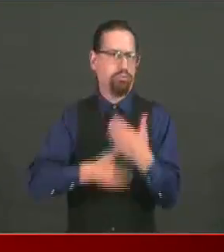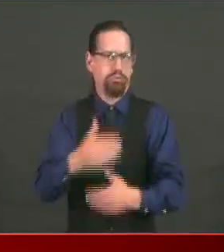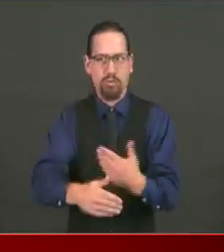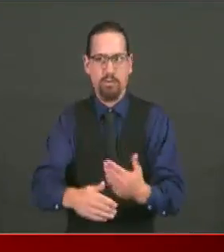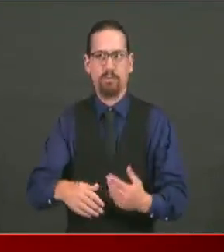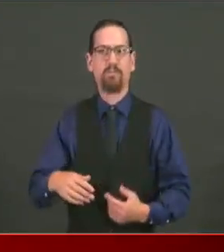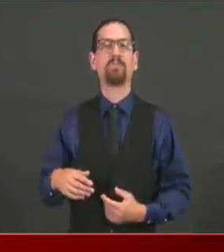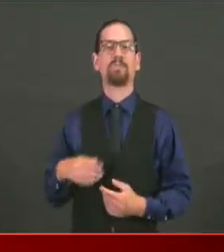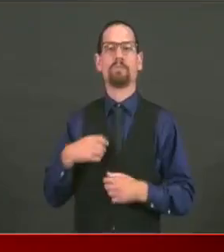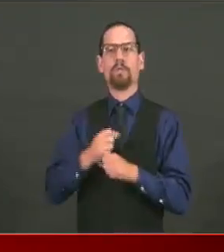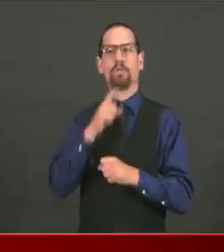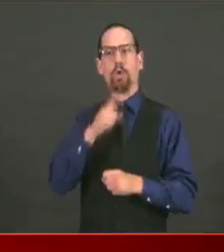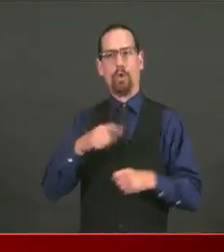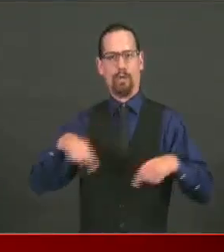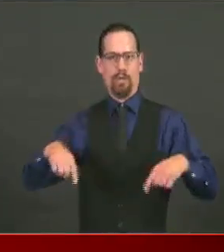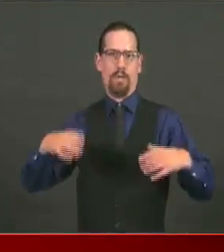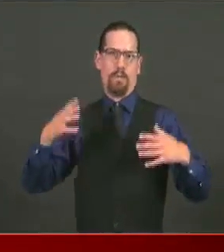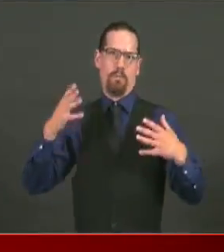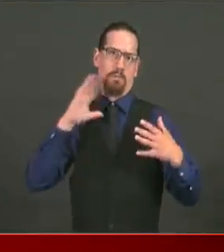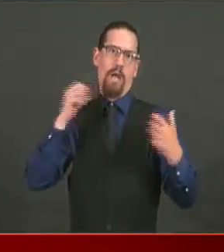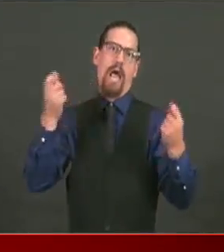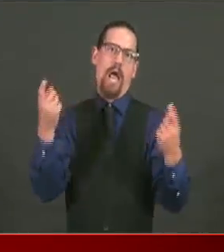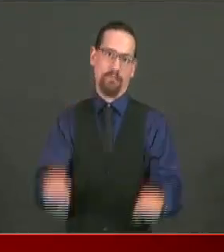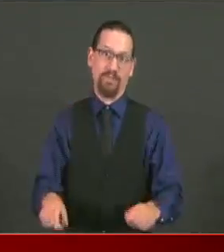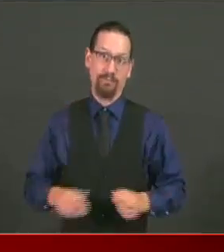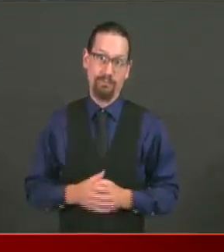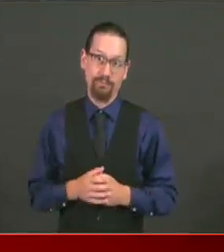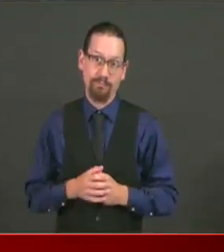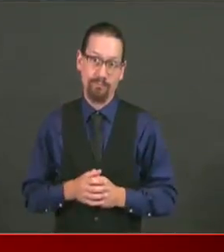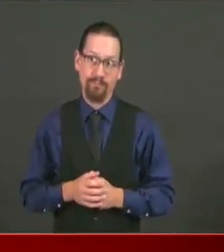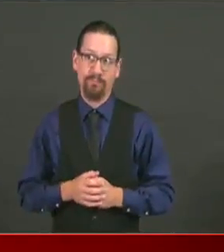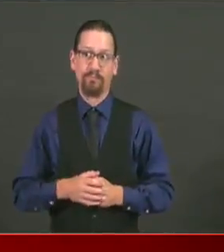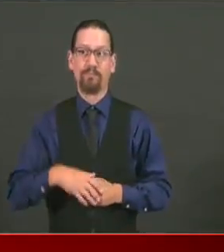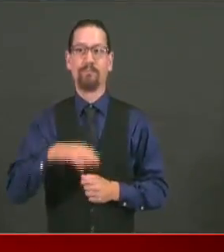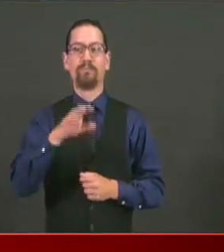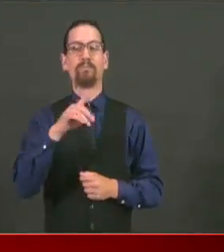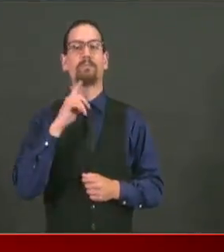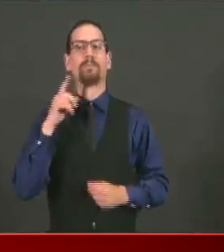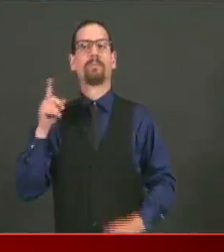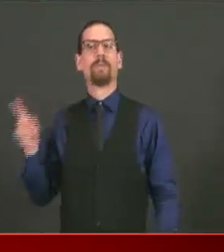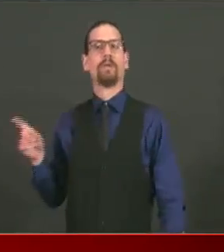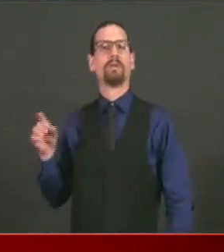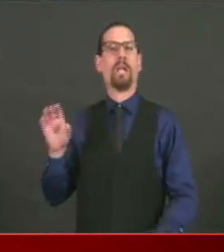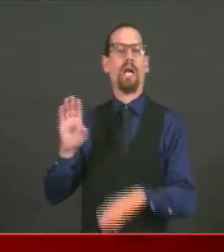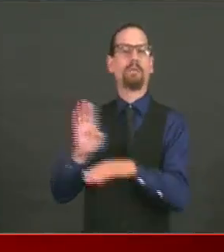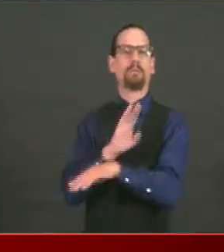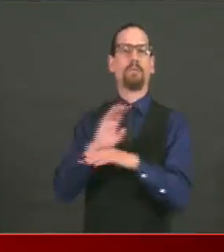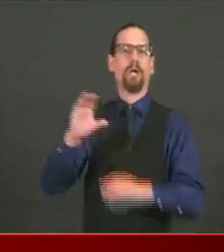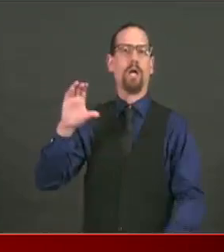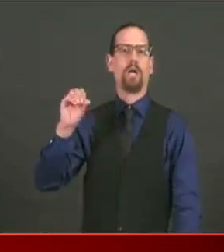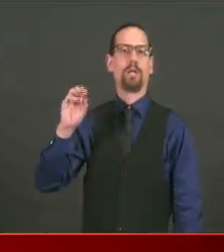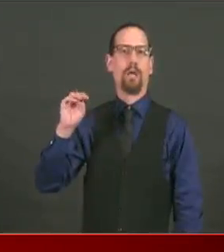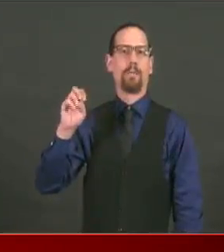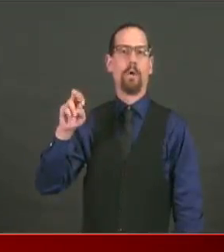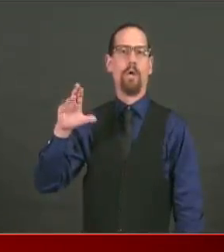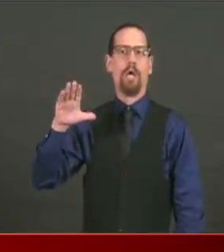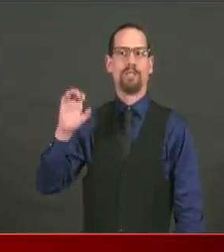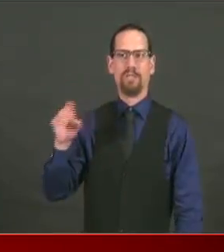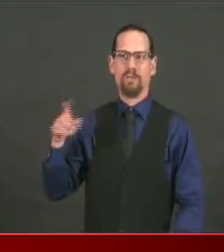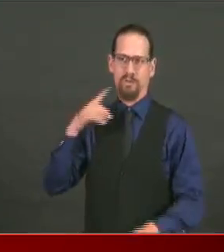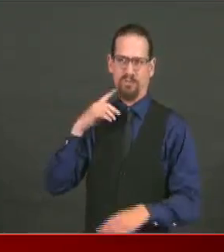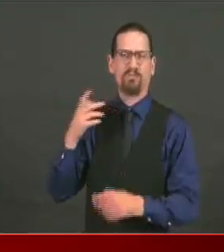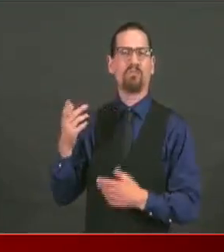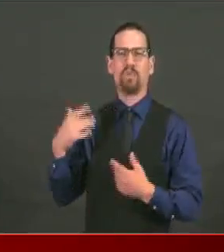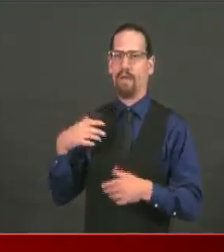to make that happen. The Commerce team's also been working with stakeholders in the minority business community to develop initiatives